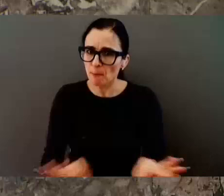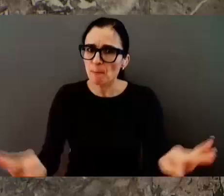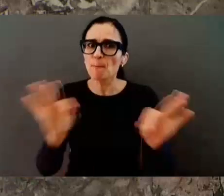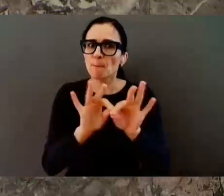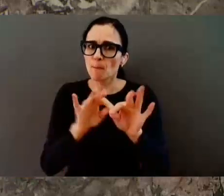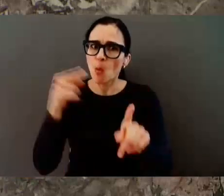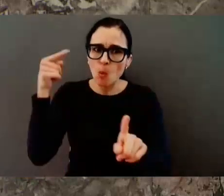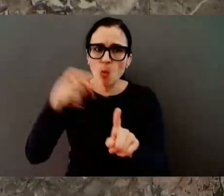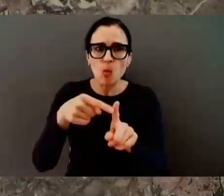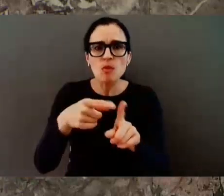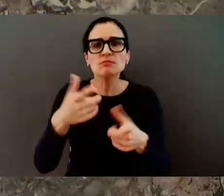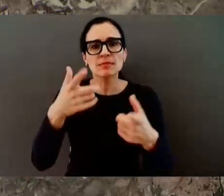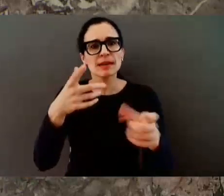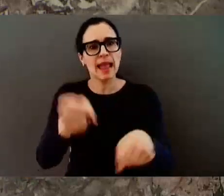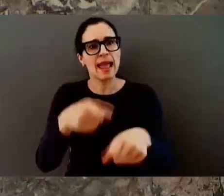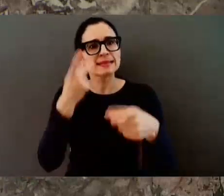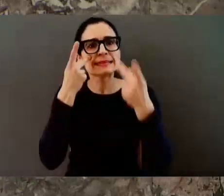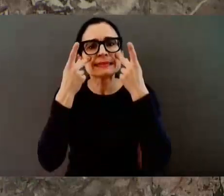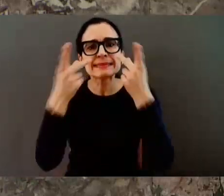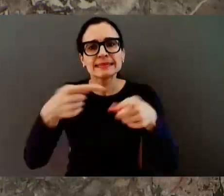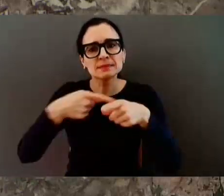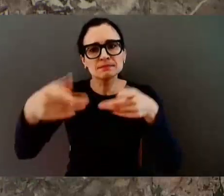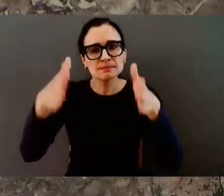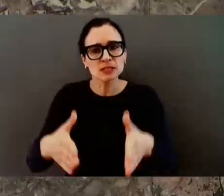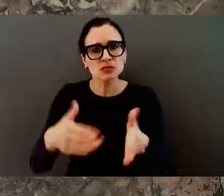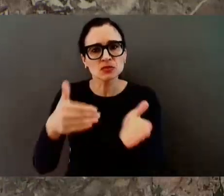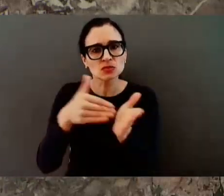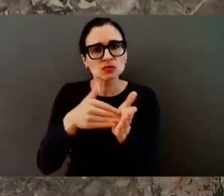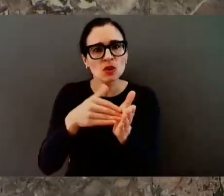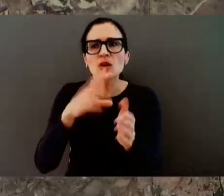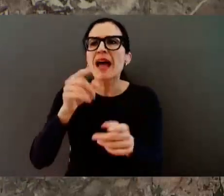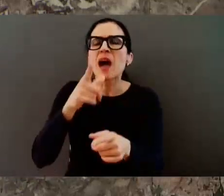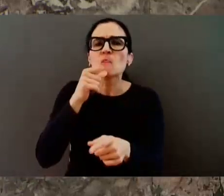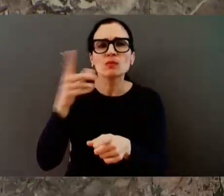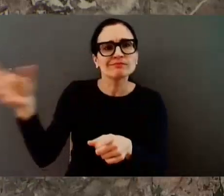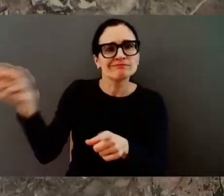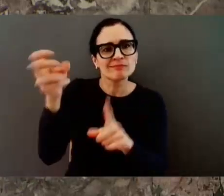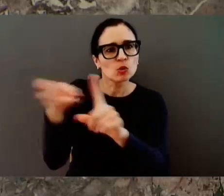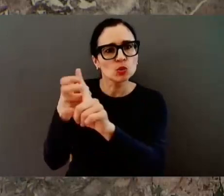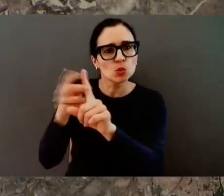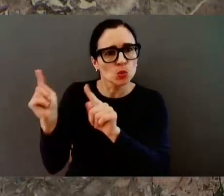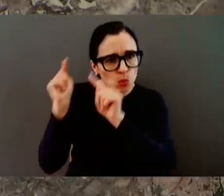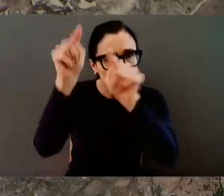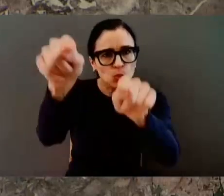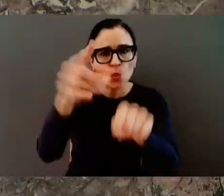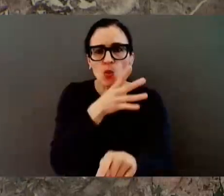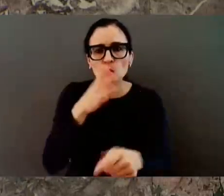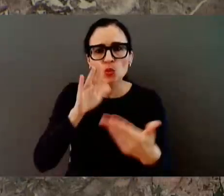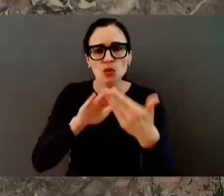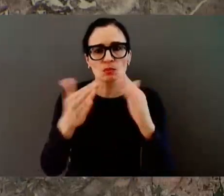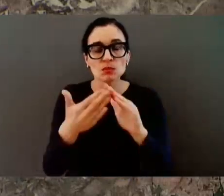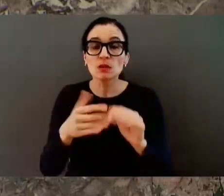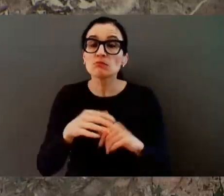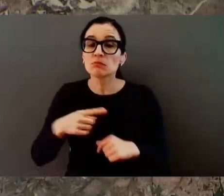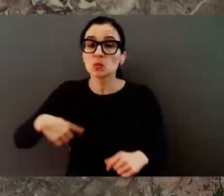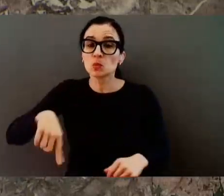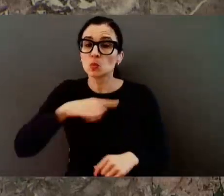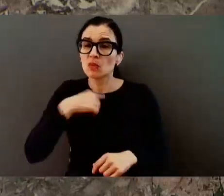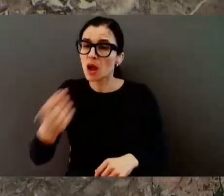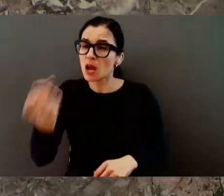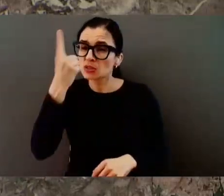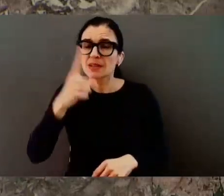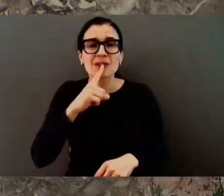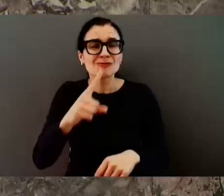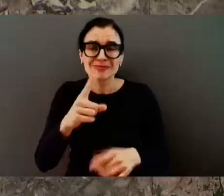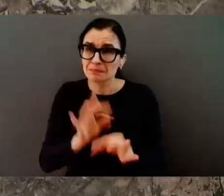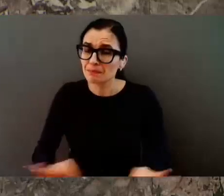understands just how important it is to build and strengthen our healthcare workforce, to train more physicians here in British Columbia, which is why we have